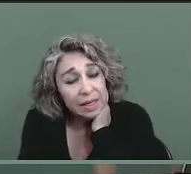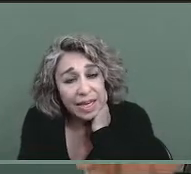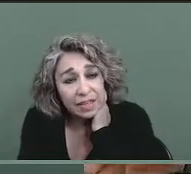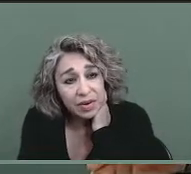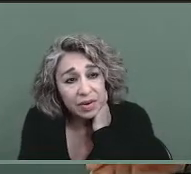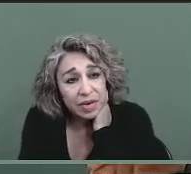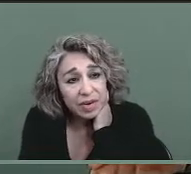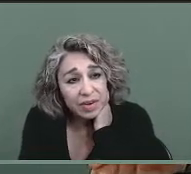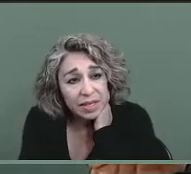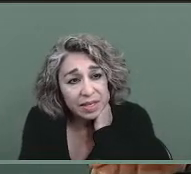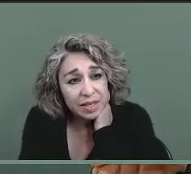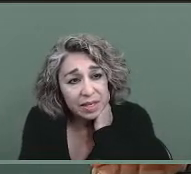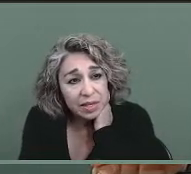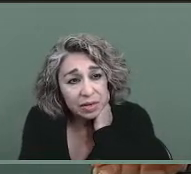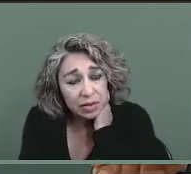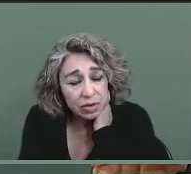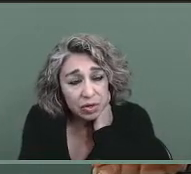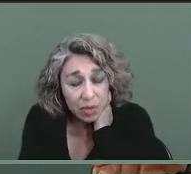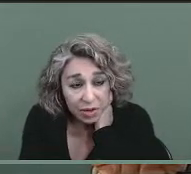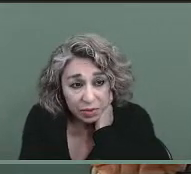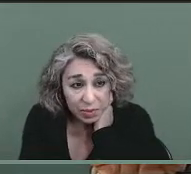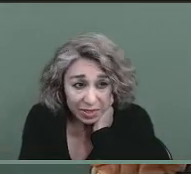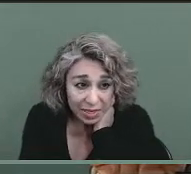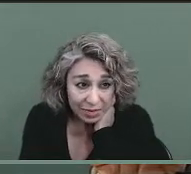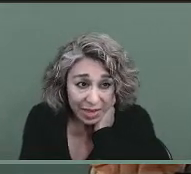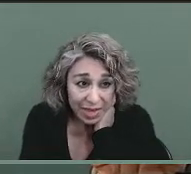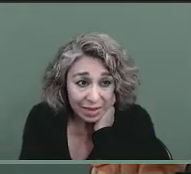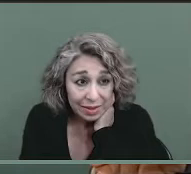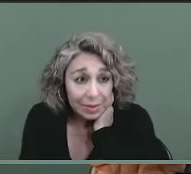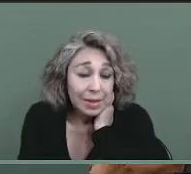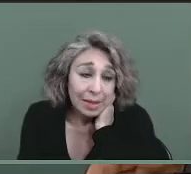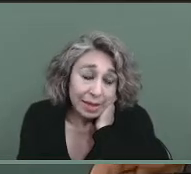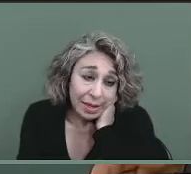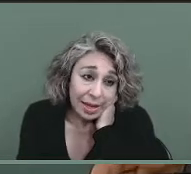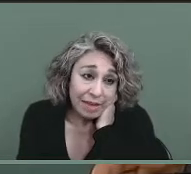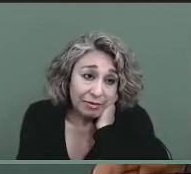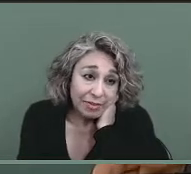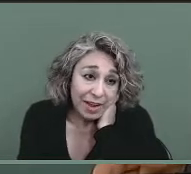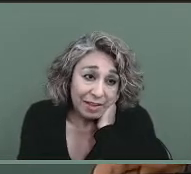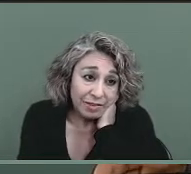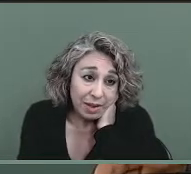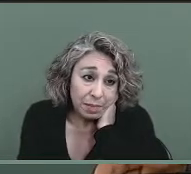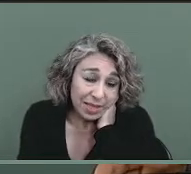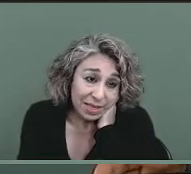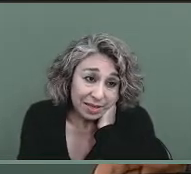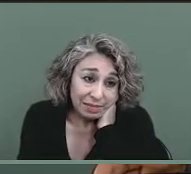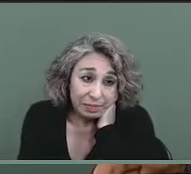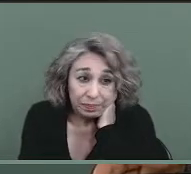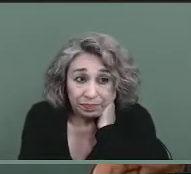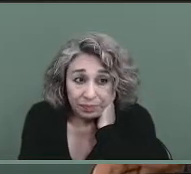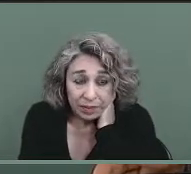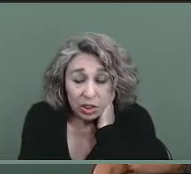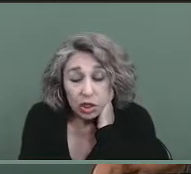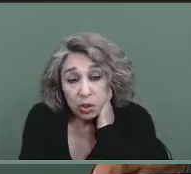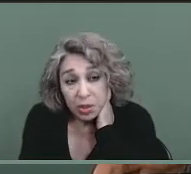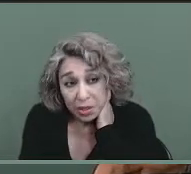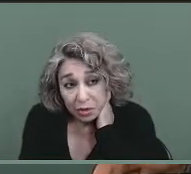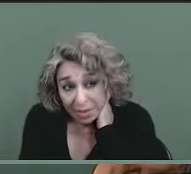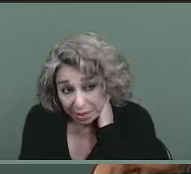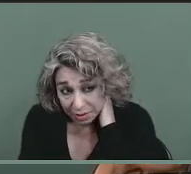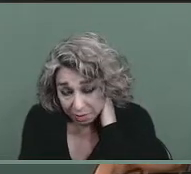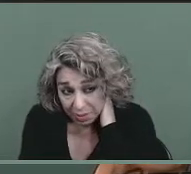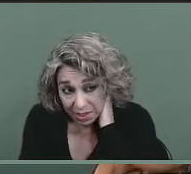calderon increased it to two hundred percent of that at five billion two hundred